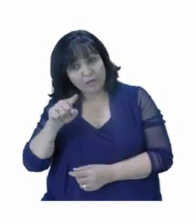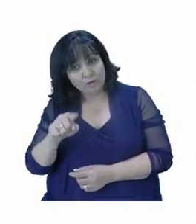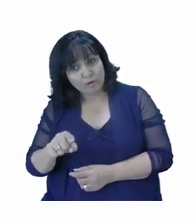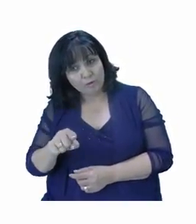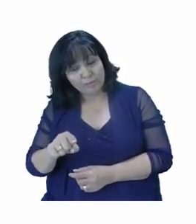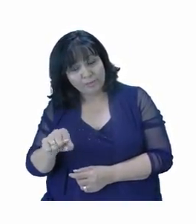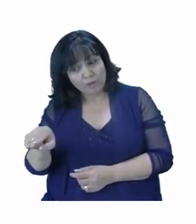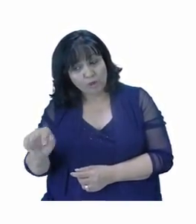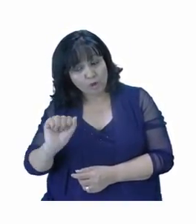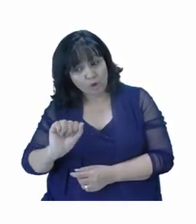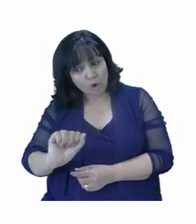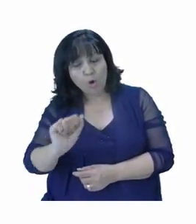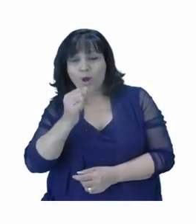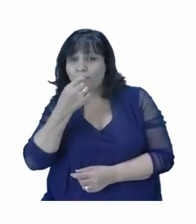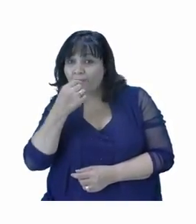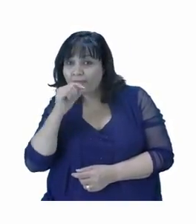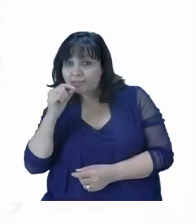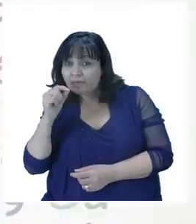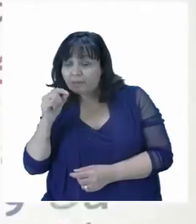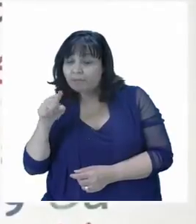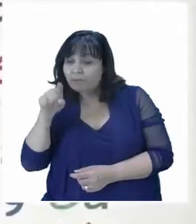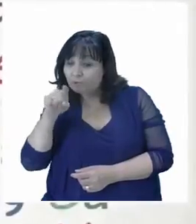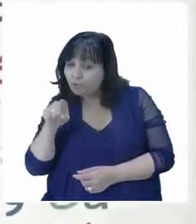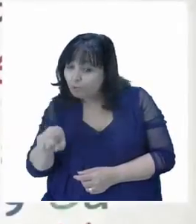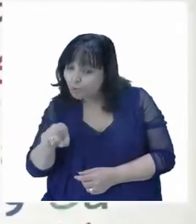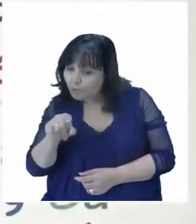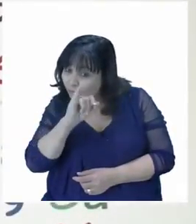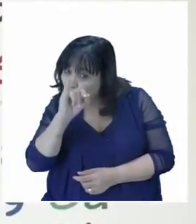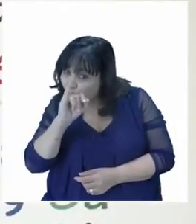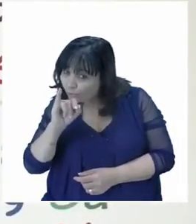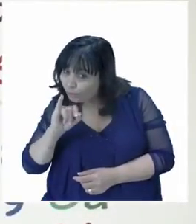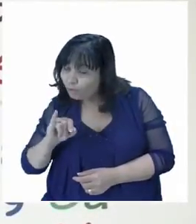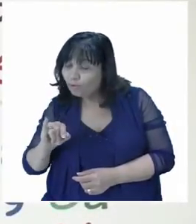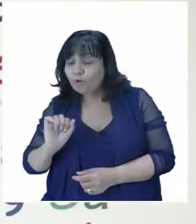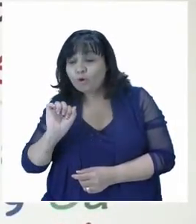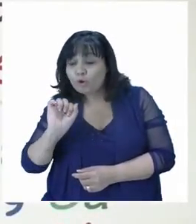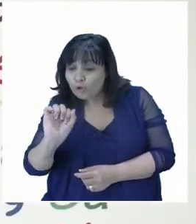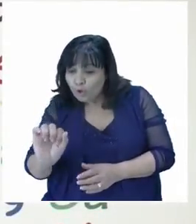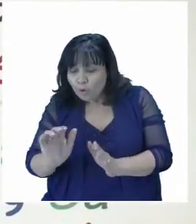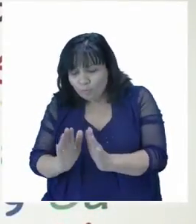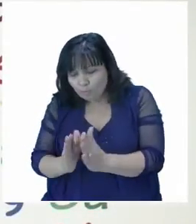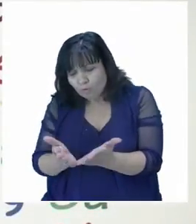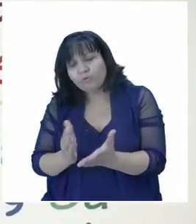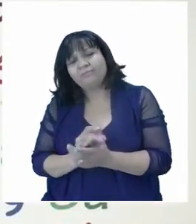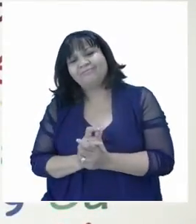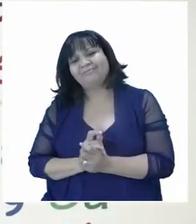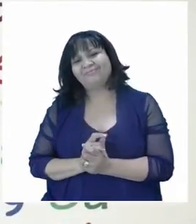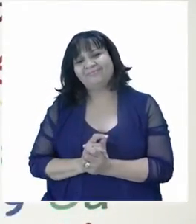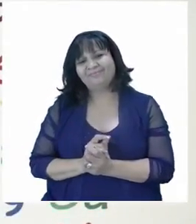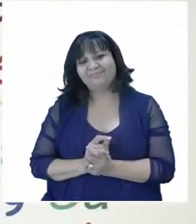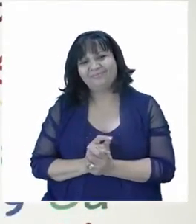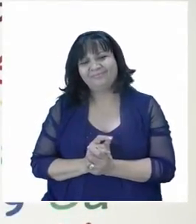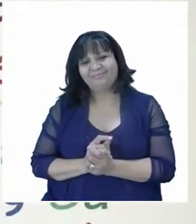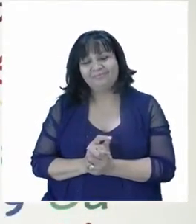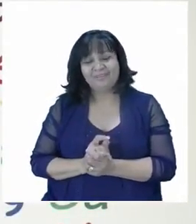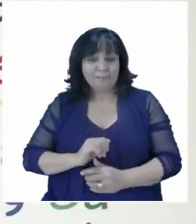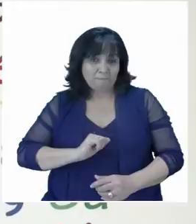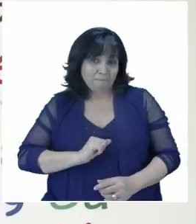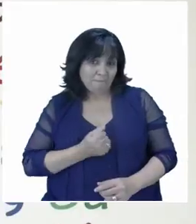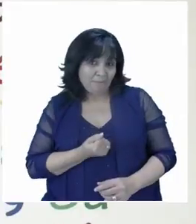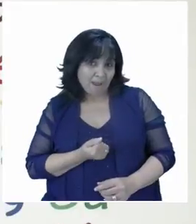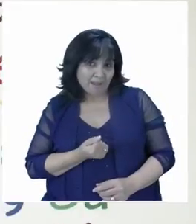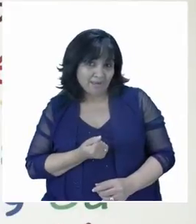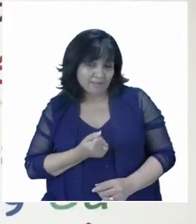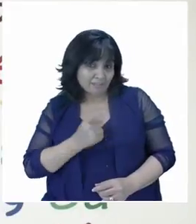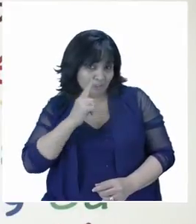pencil and you are going to draw on your book. So here is my path